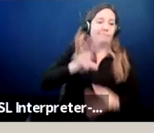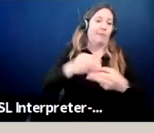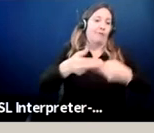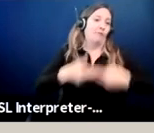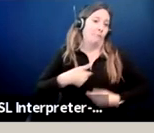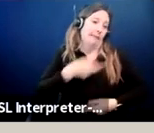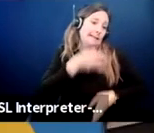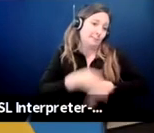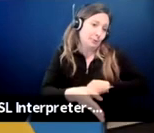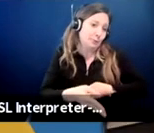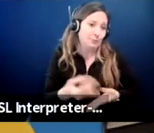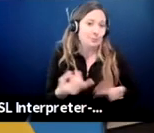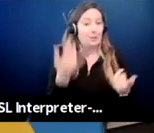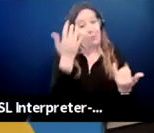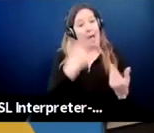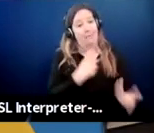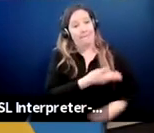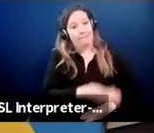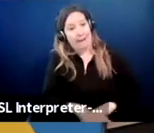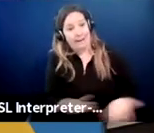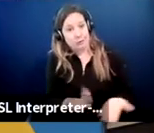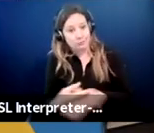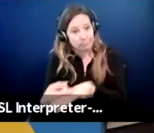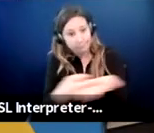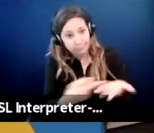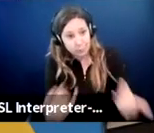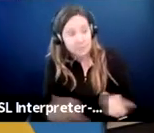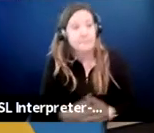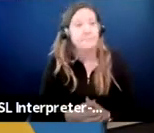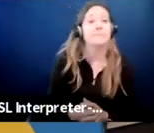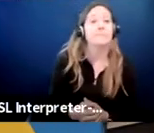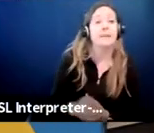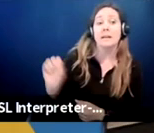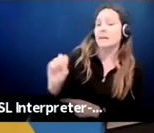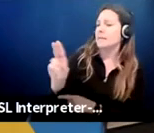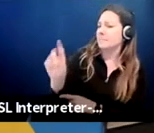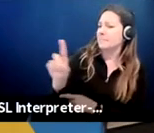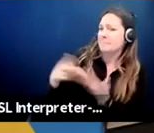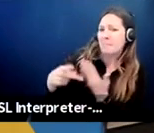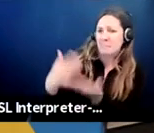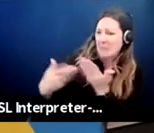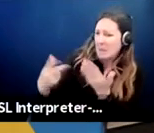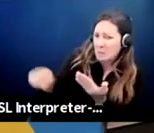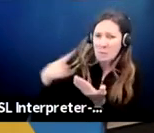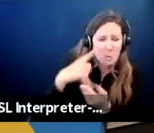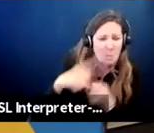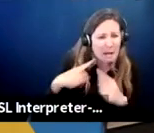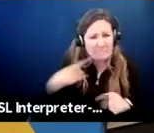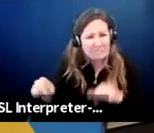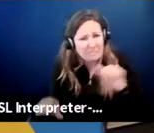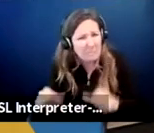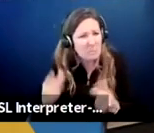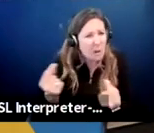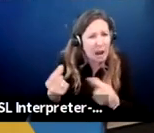today. So the Shred Tax Credit Program, which some of you may be familiar with, some of you may have heard of or not really explored,